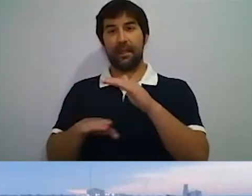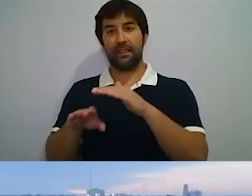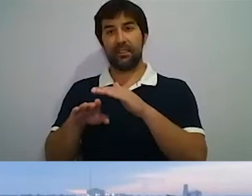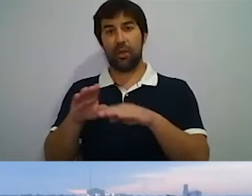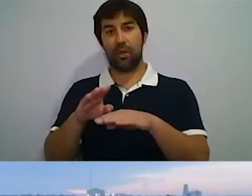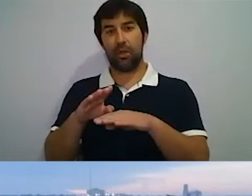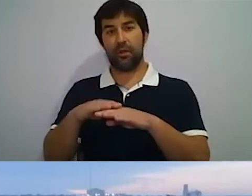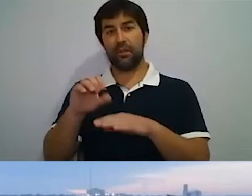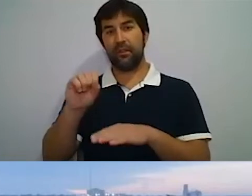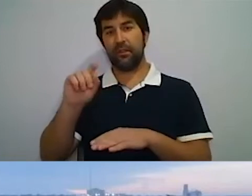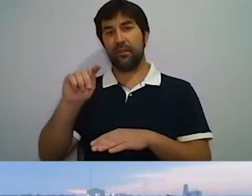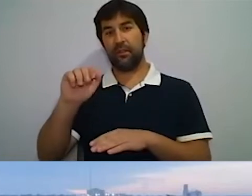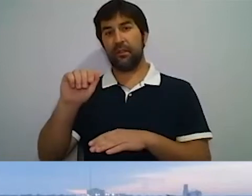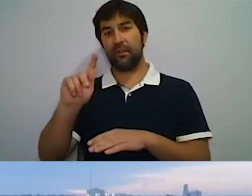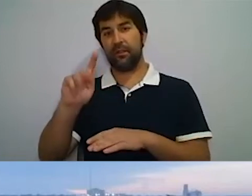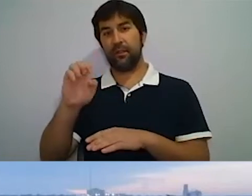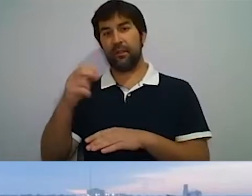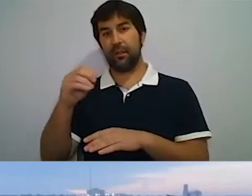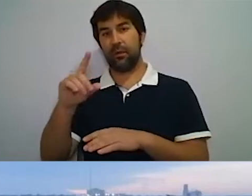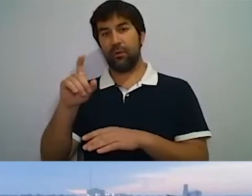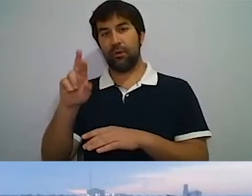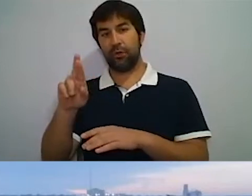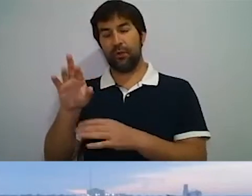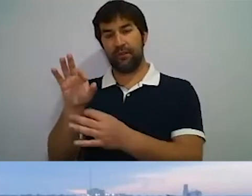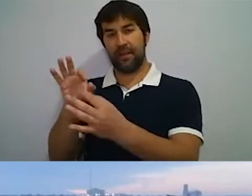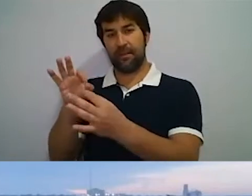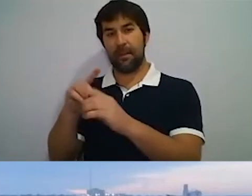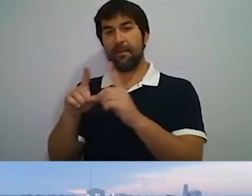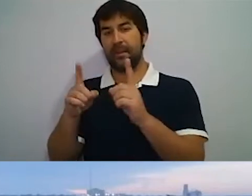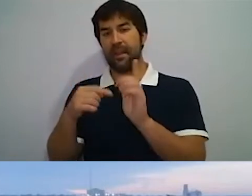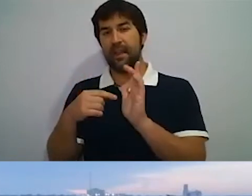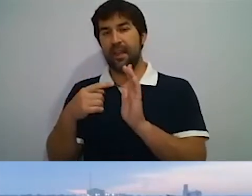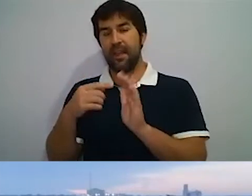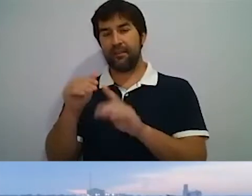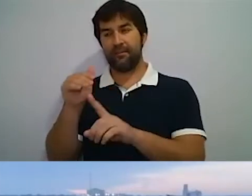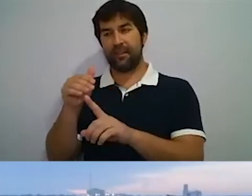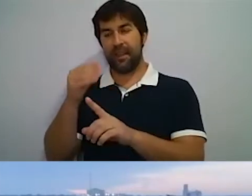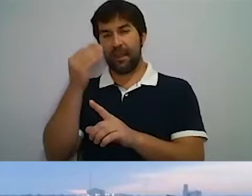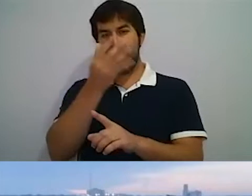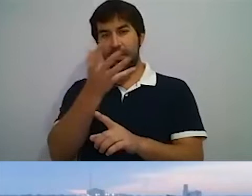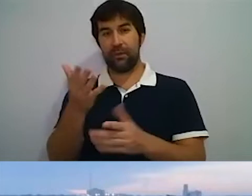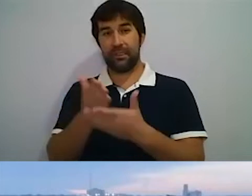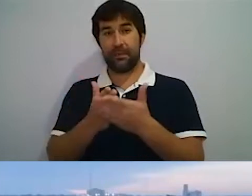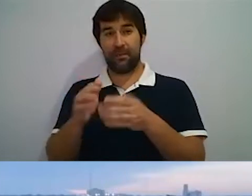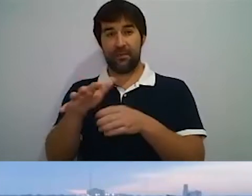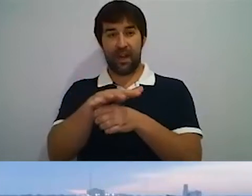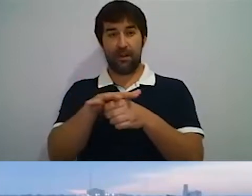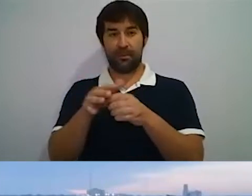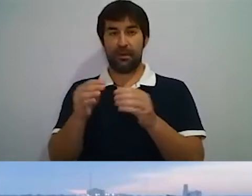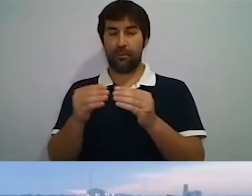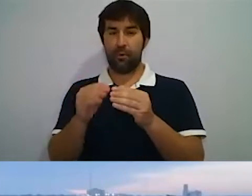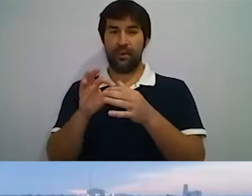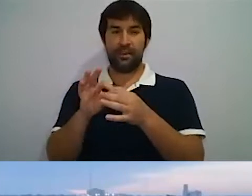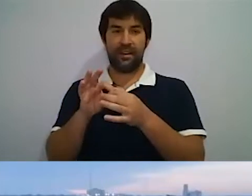Larger projects can take millions of dollars and multiple years to complete. So we build what's called a CIP, or Capital Improvement